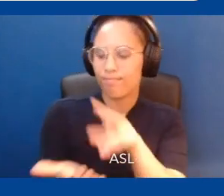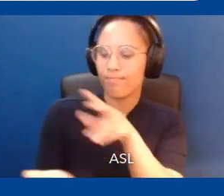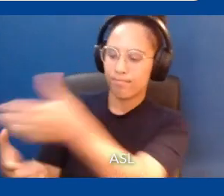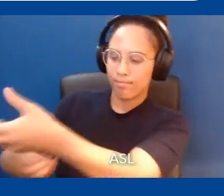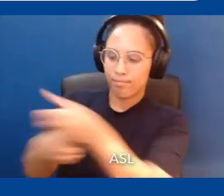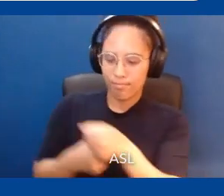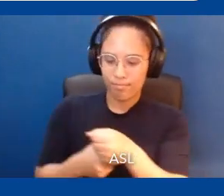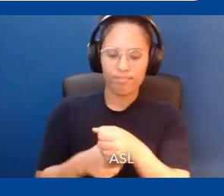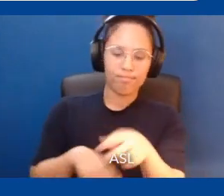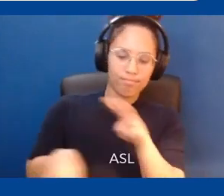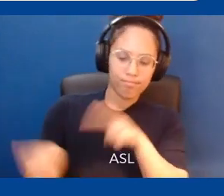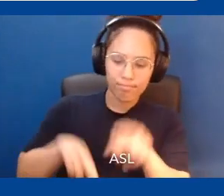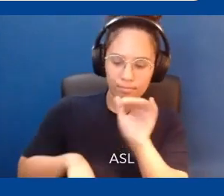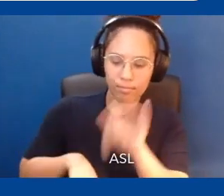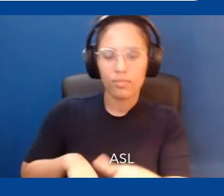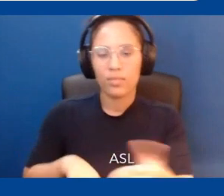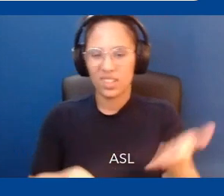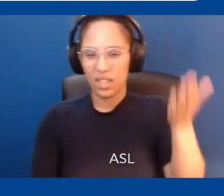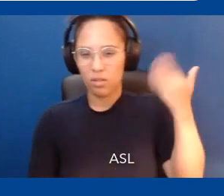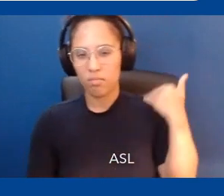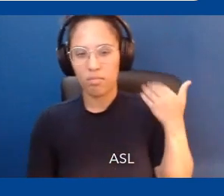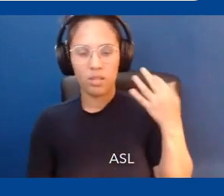the 70s.